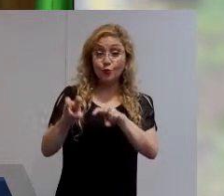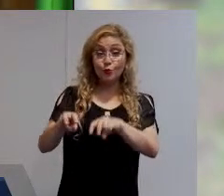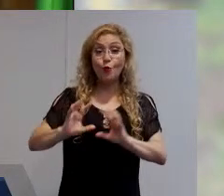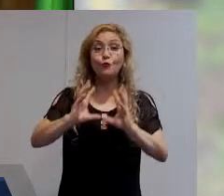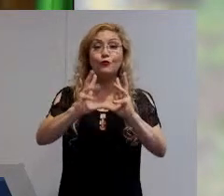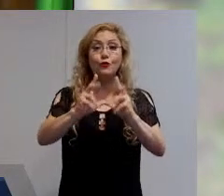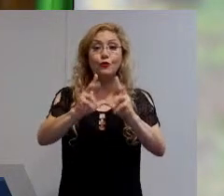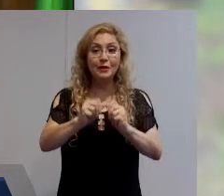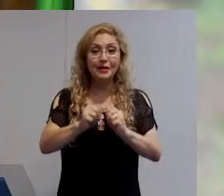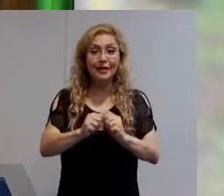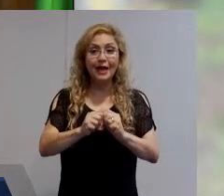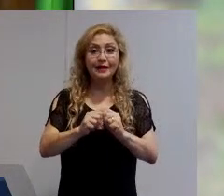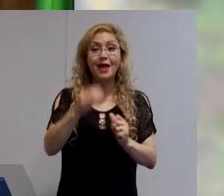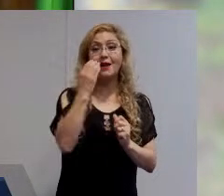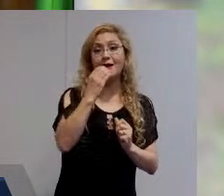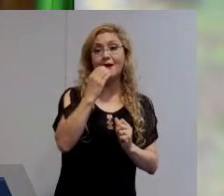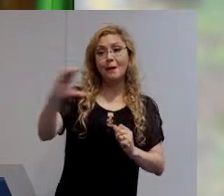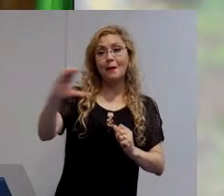Again,